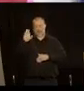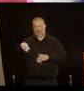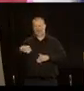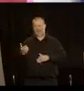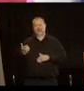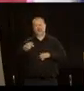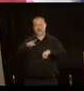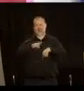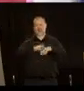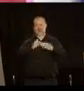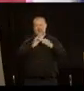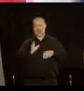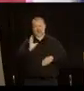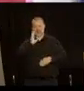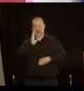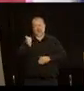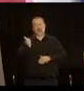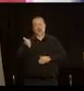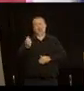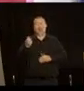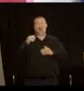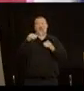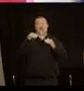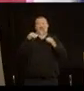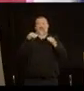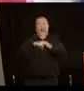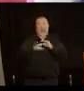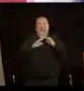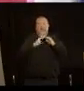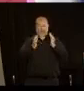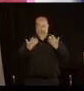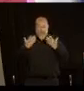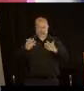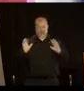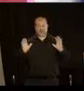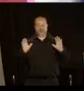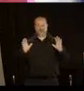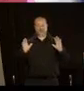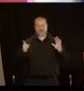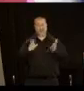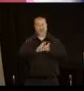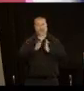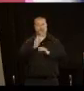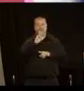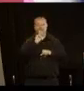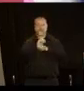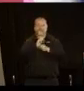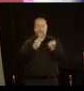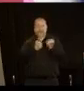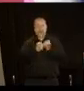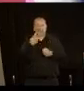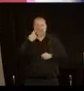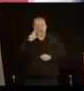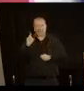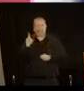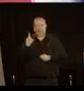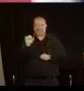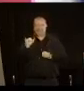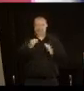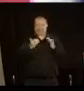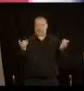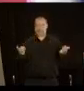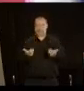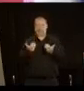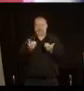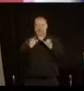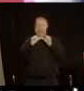a natural leader, and then when she went into the House, she became a true advocate for this community.